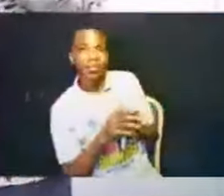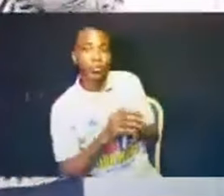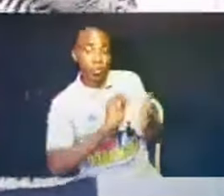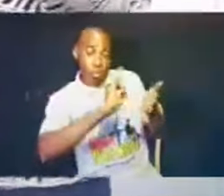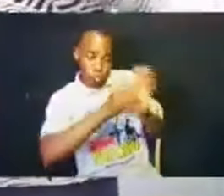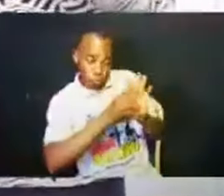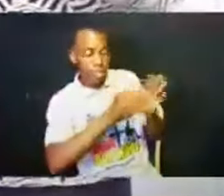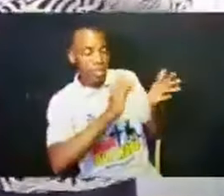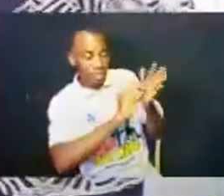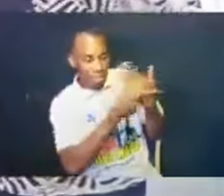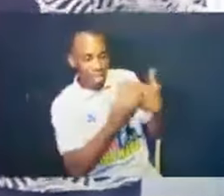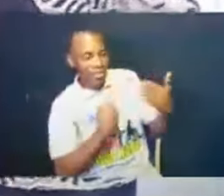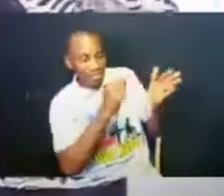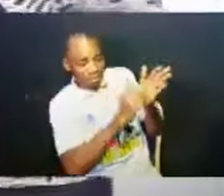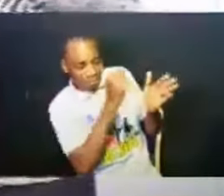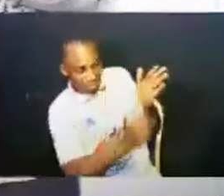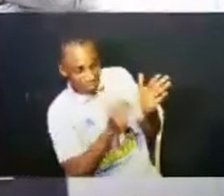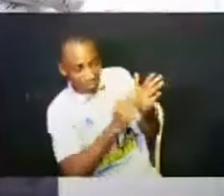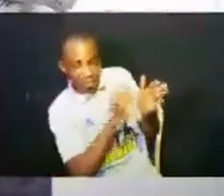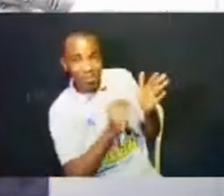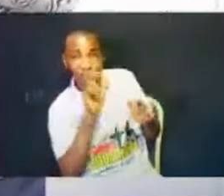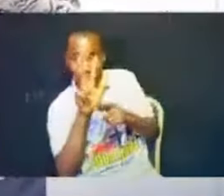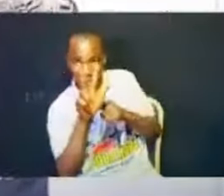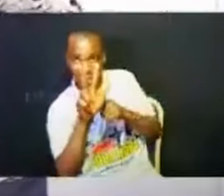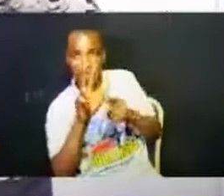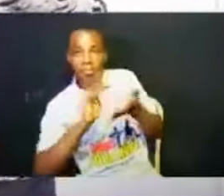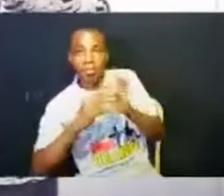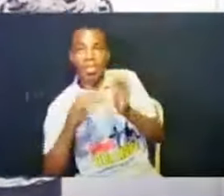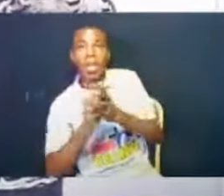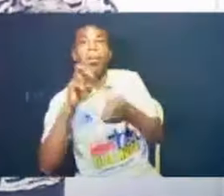three. Was the matter that I knew.